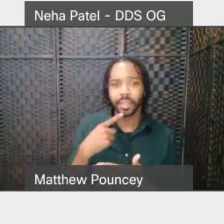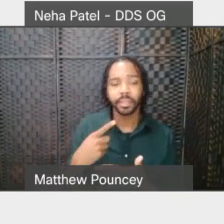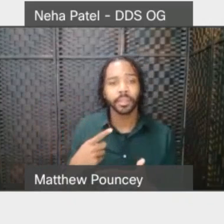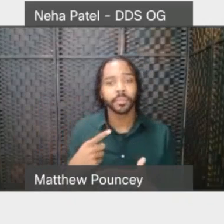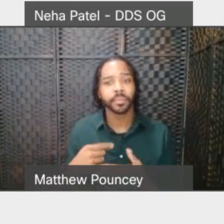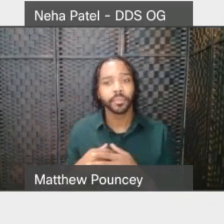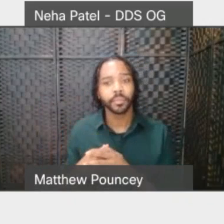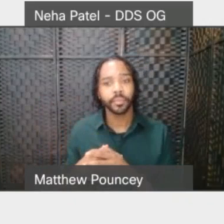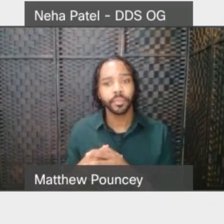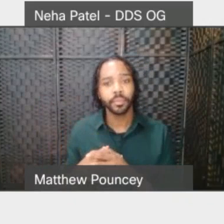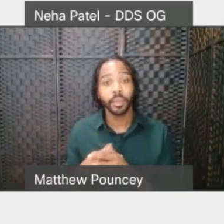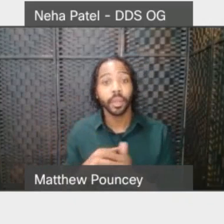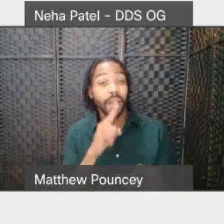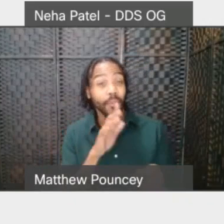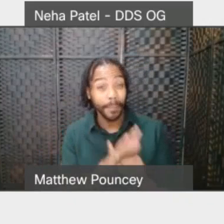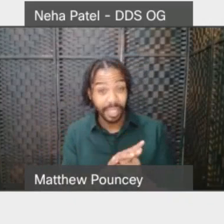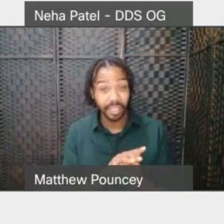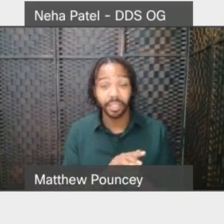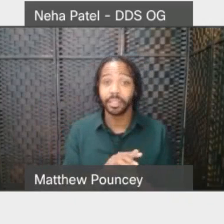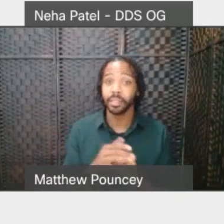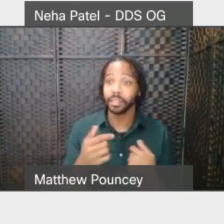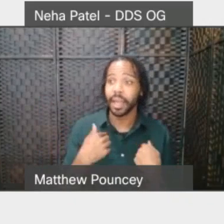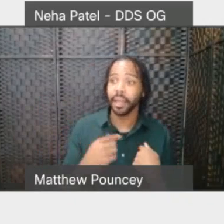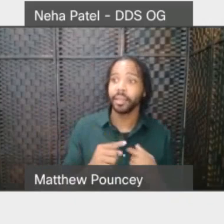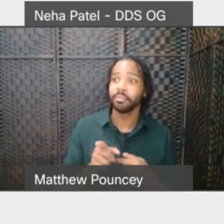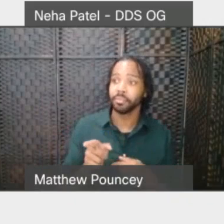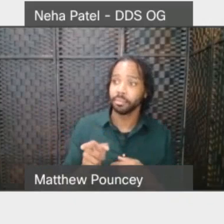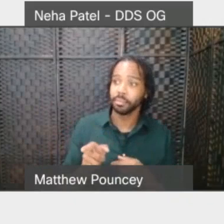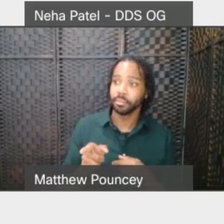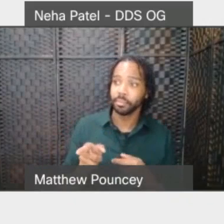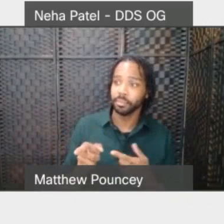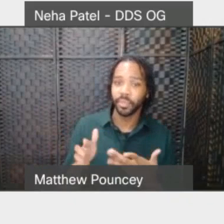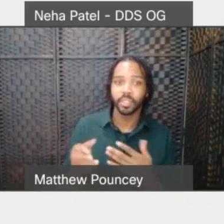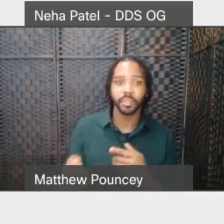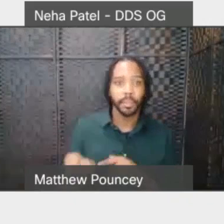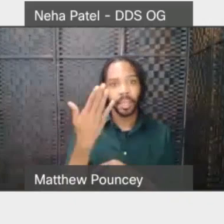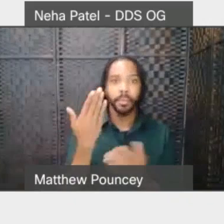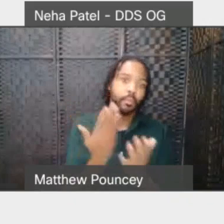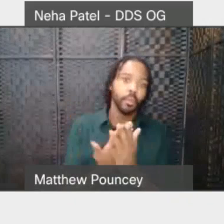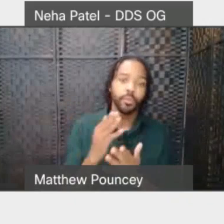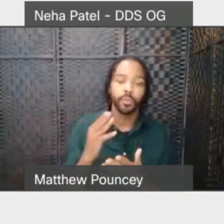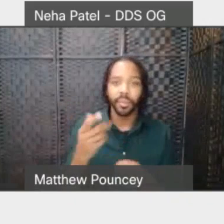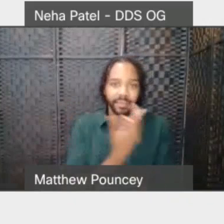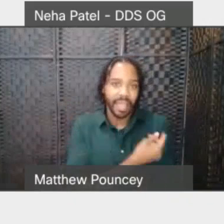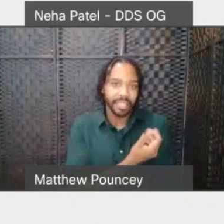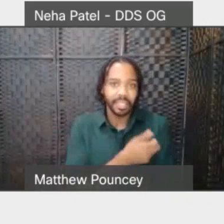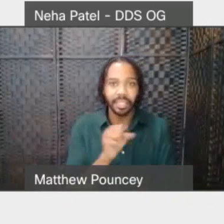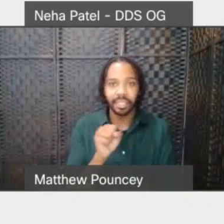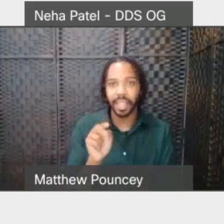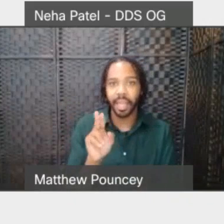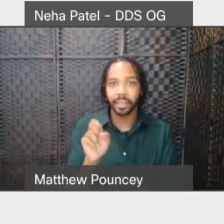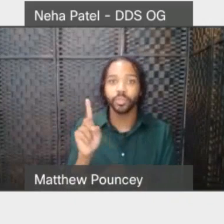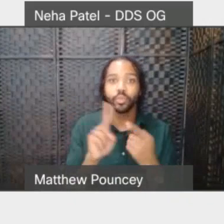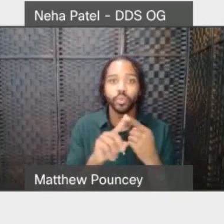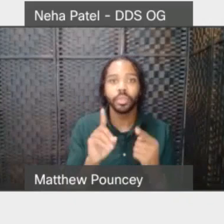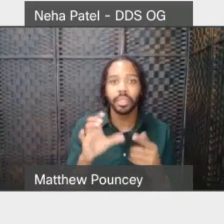was confirmation that you actually submitted proof of your vaccination status to the DC Health Board. I'm not sure about would you